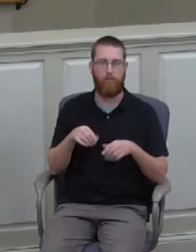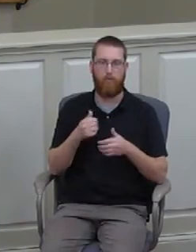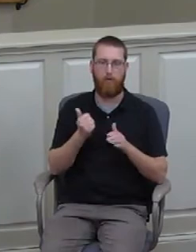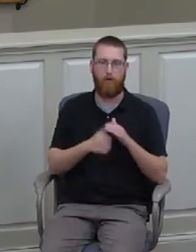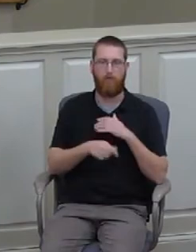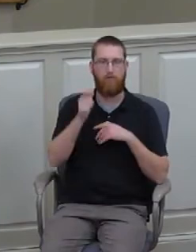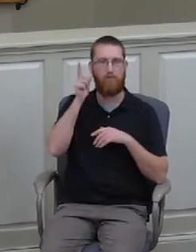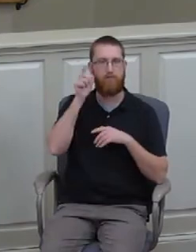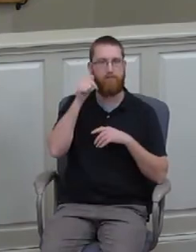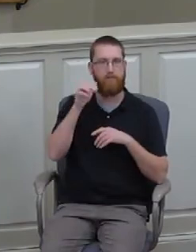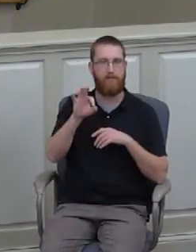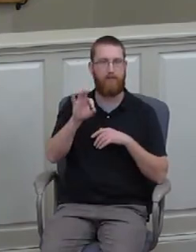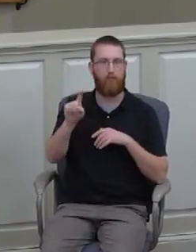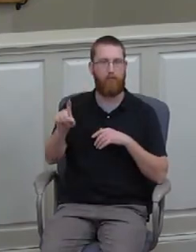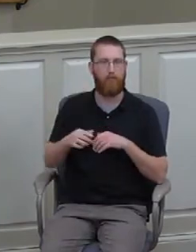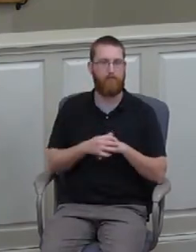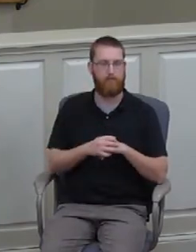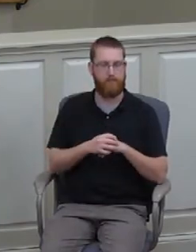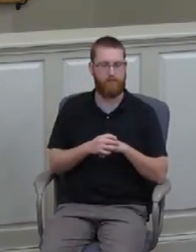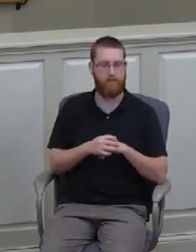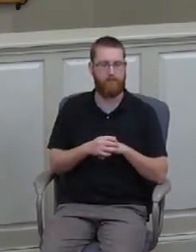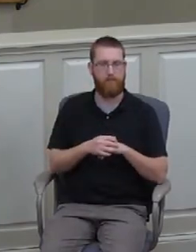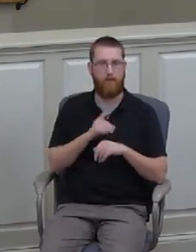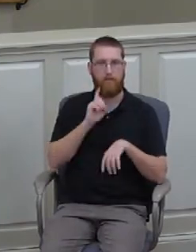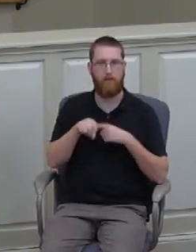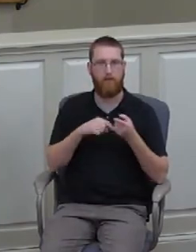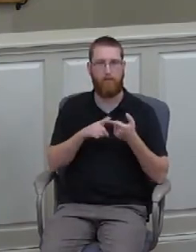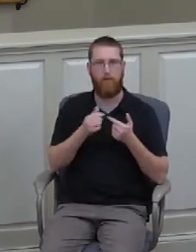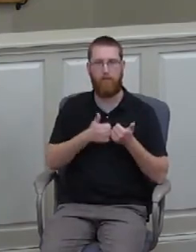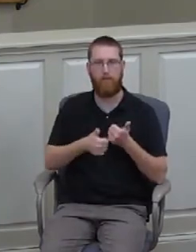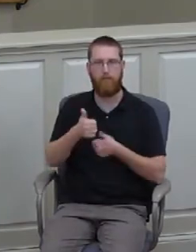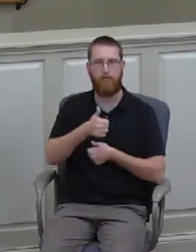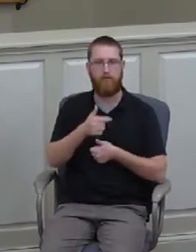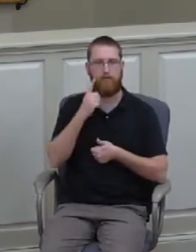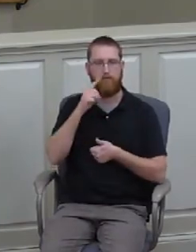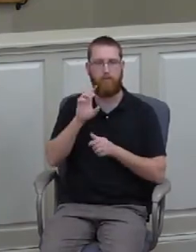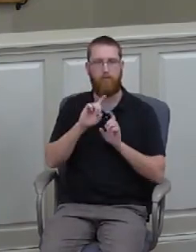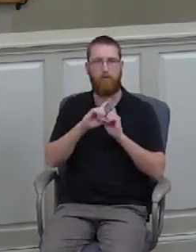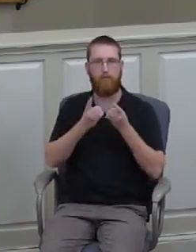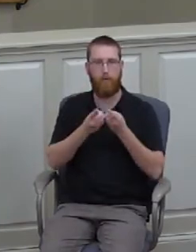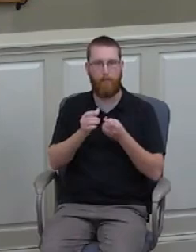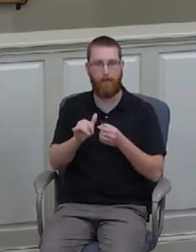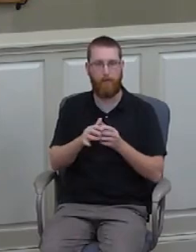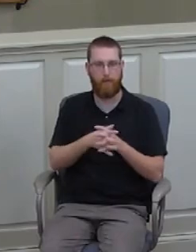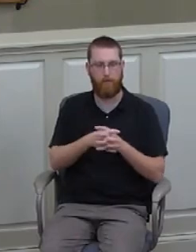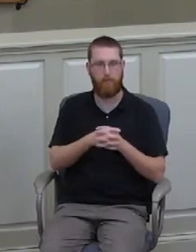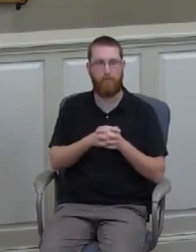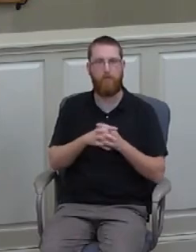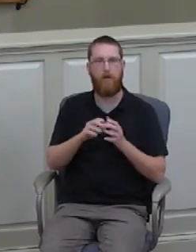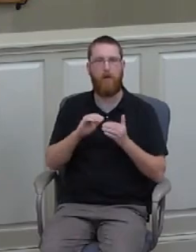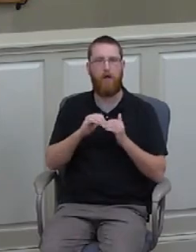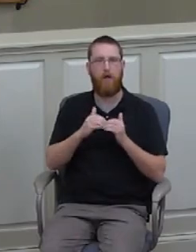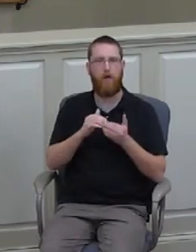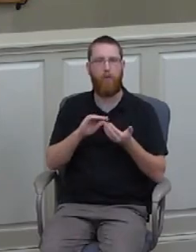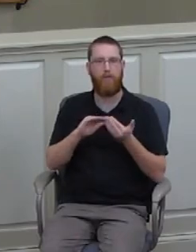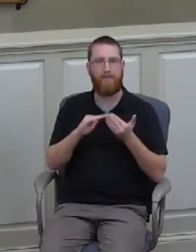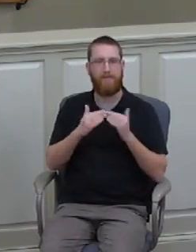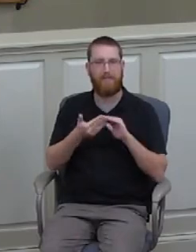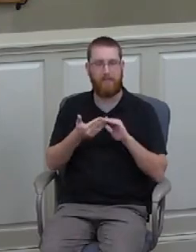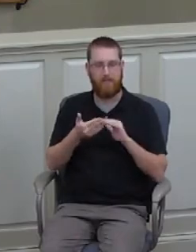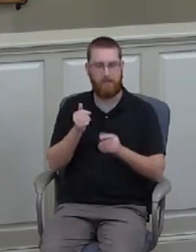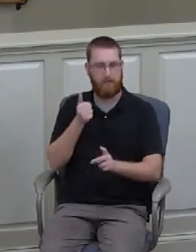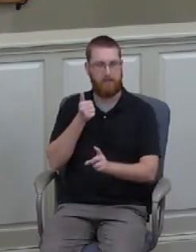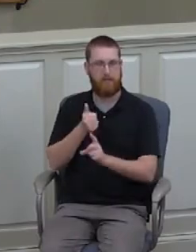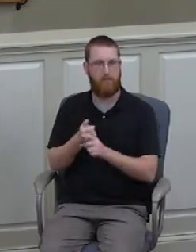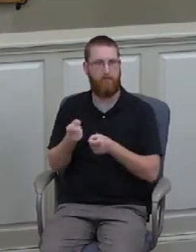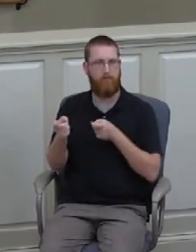911. And we talk about the administration of the department, how the city,